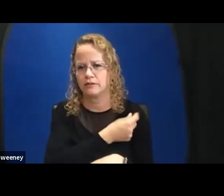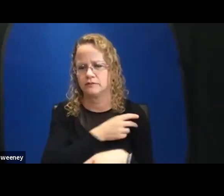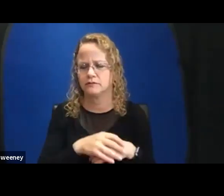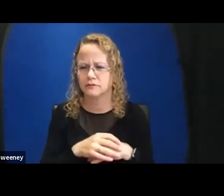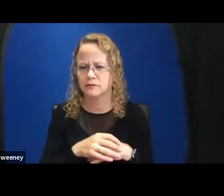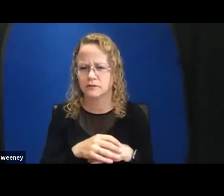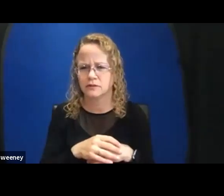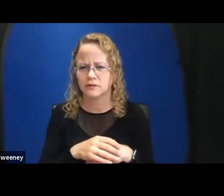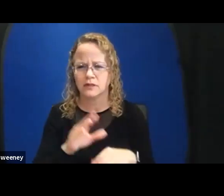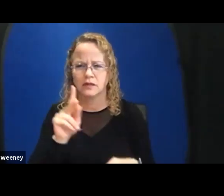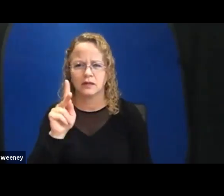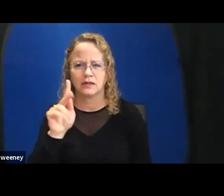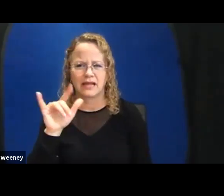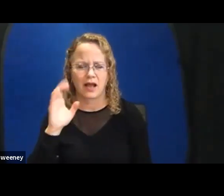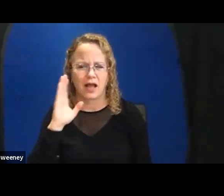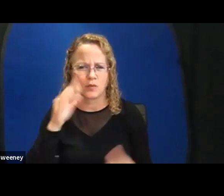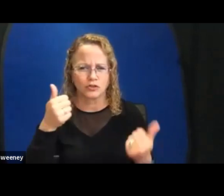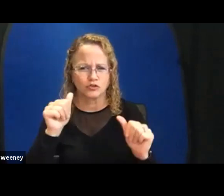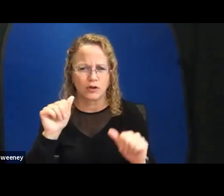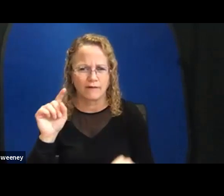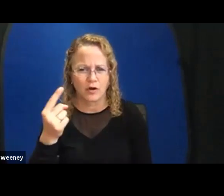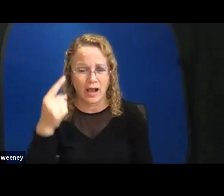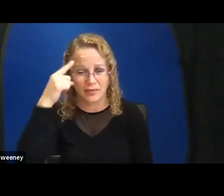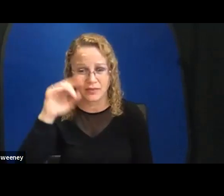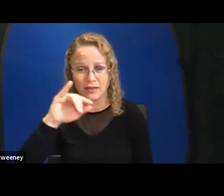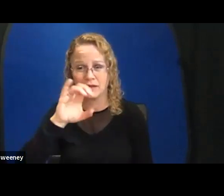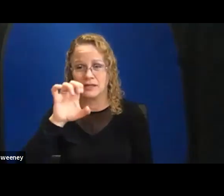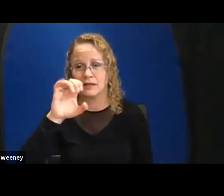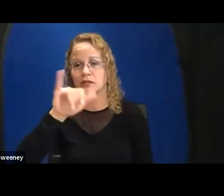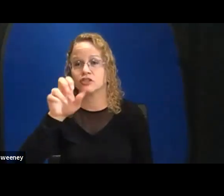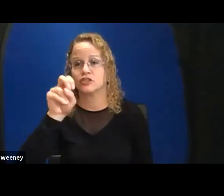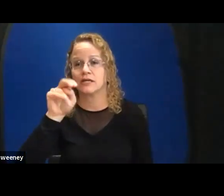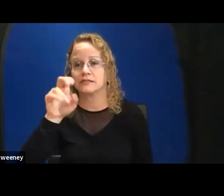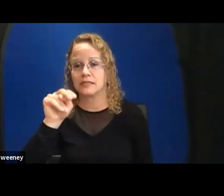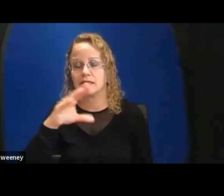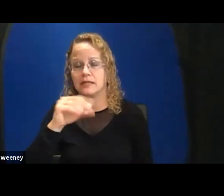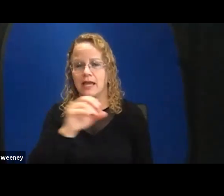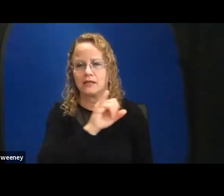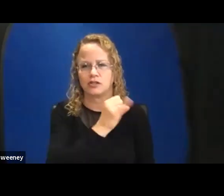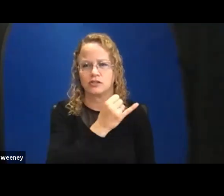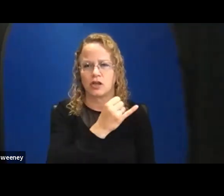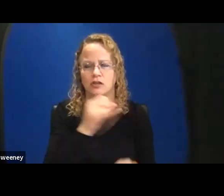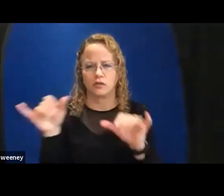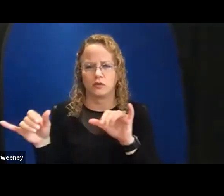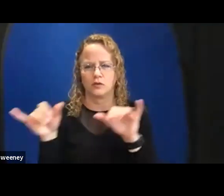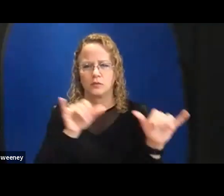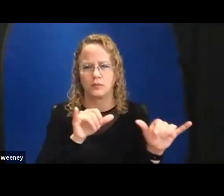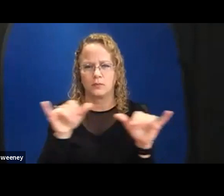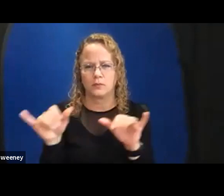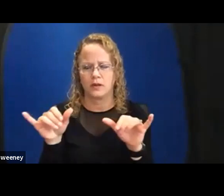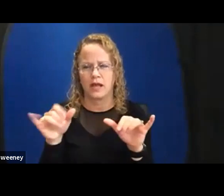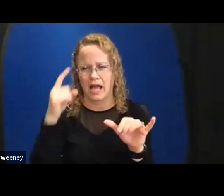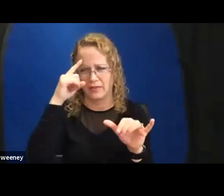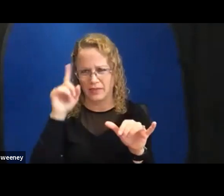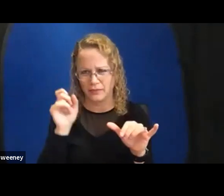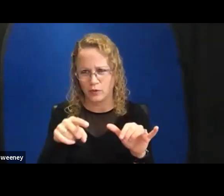I'll take a first swing at this. I think because the Janssen and Johnson & Johnson vaccines are one and the same. I think the question maybe, which is what I've